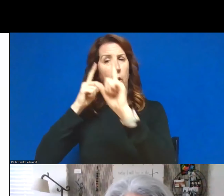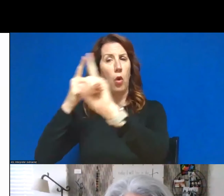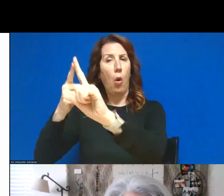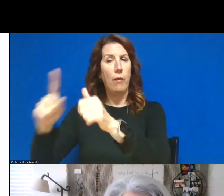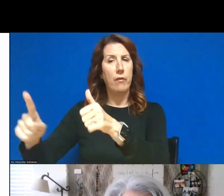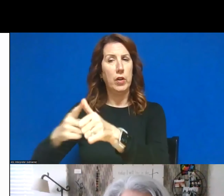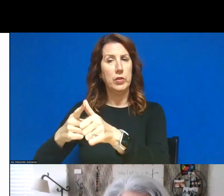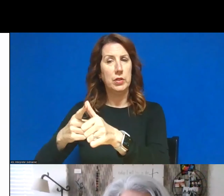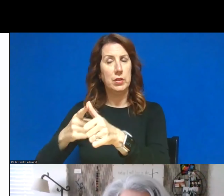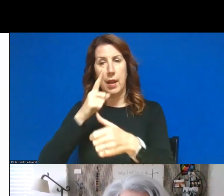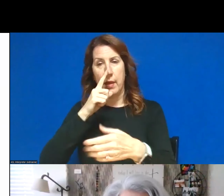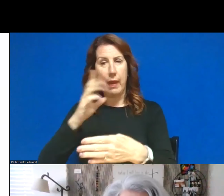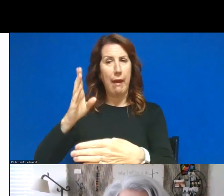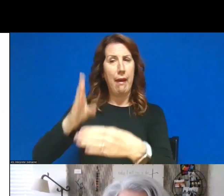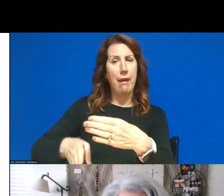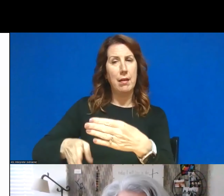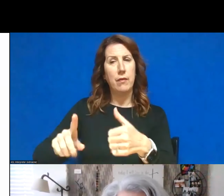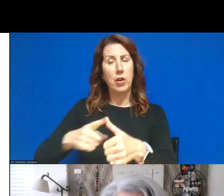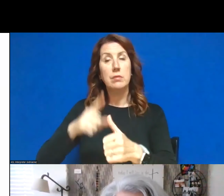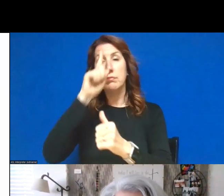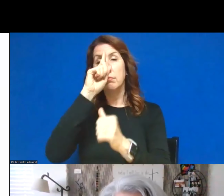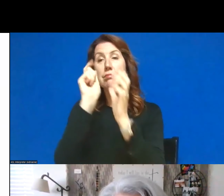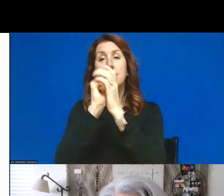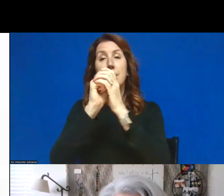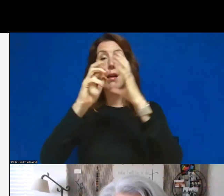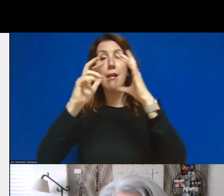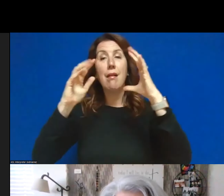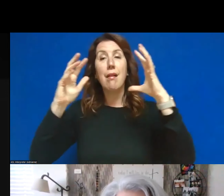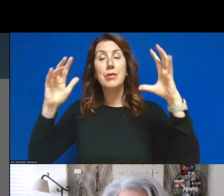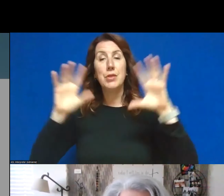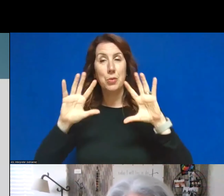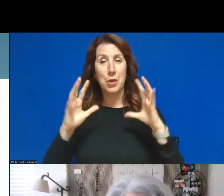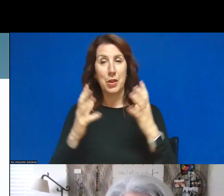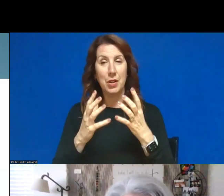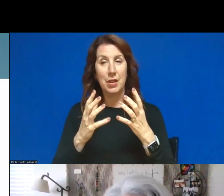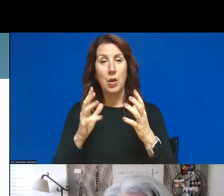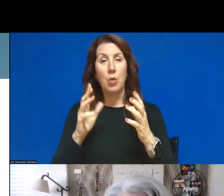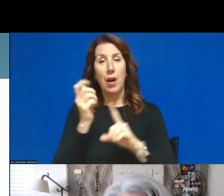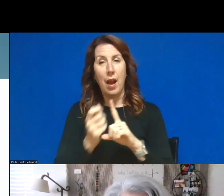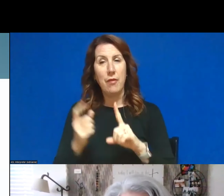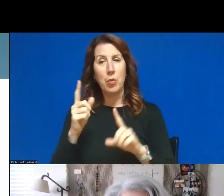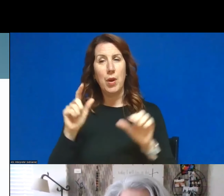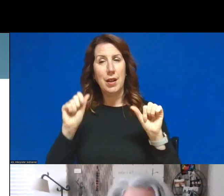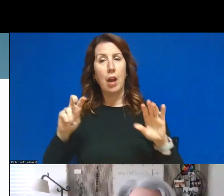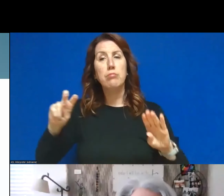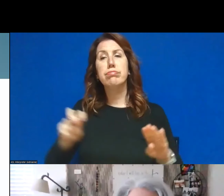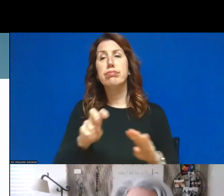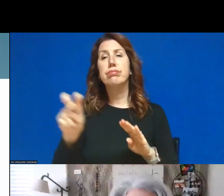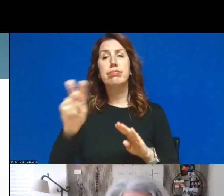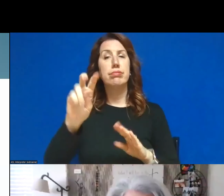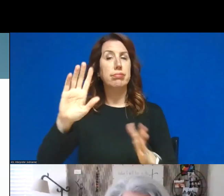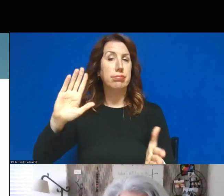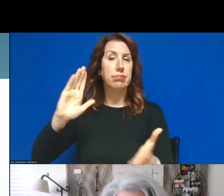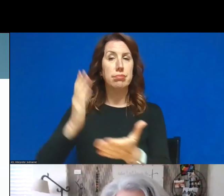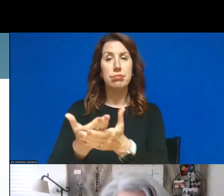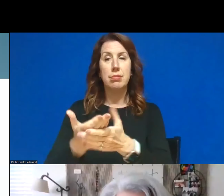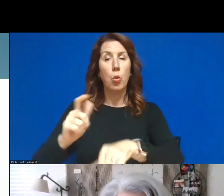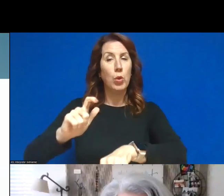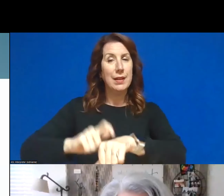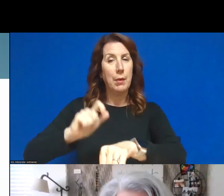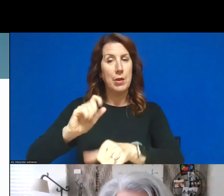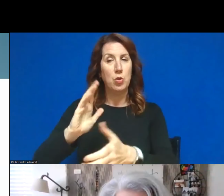quite simple. Imagine a world where everyone can get where they need to go when they need to get there. Sure, there's nuance, which